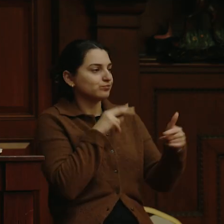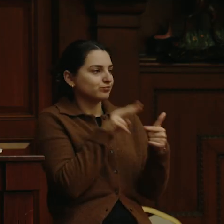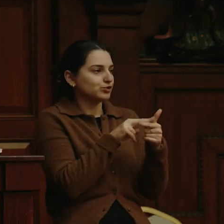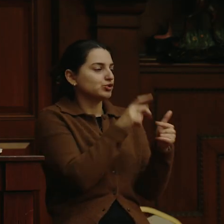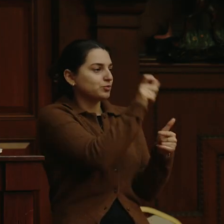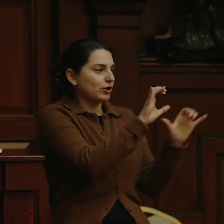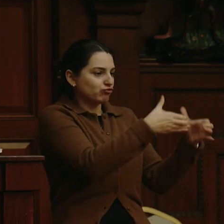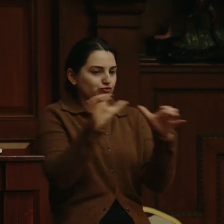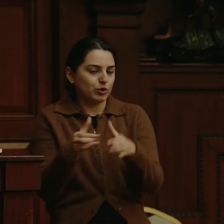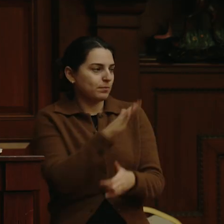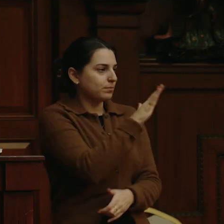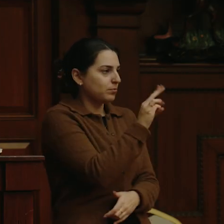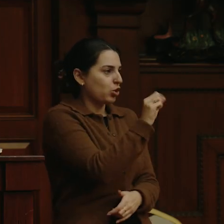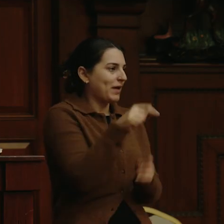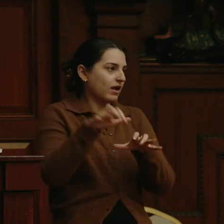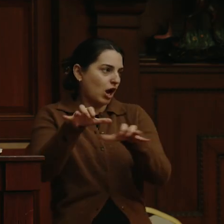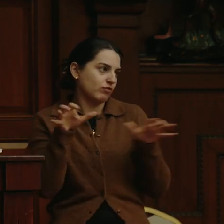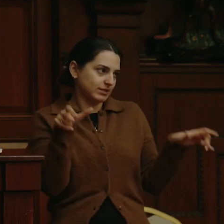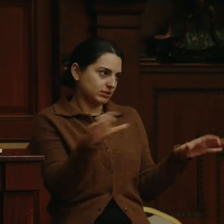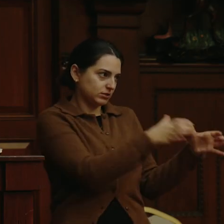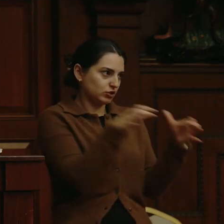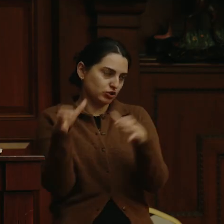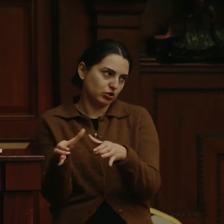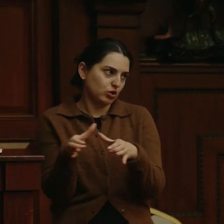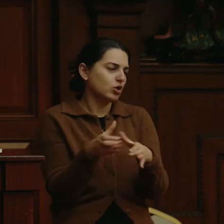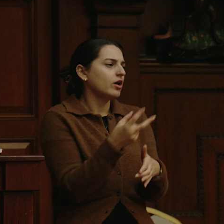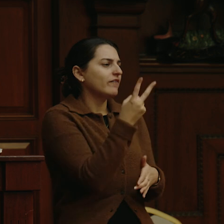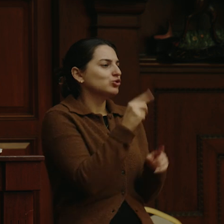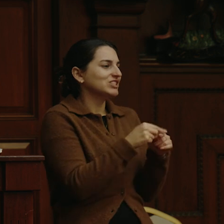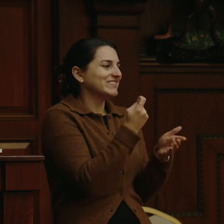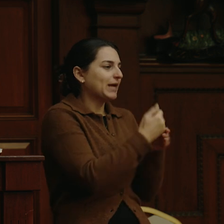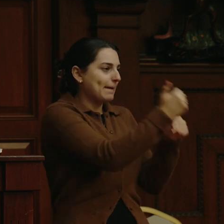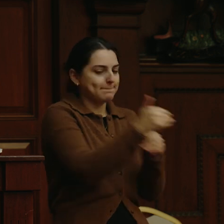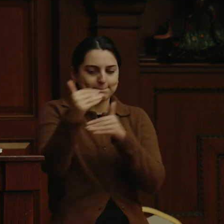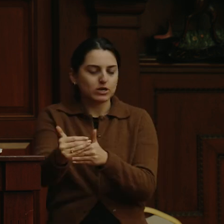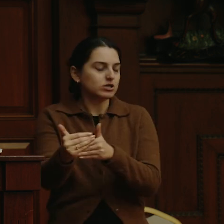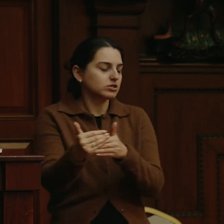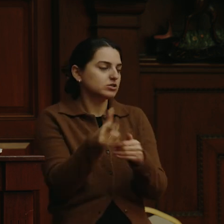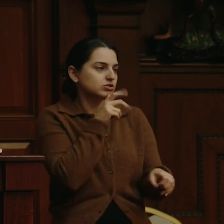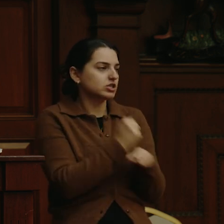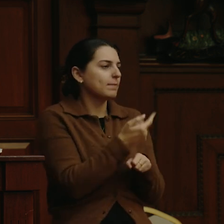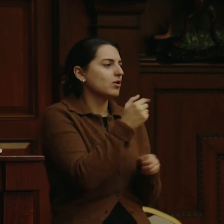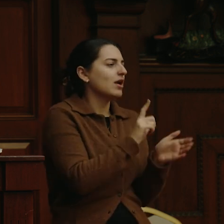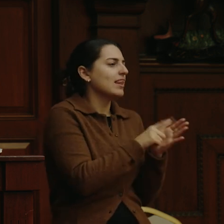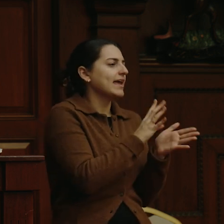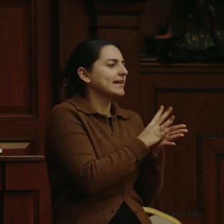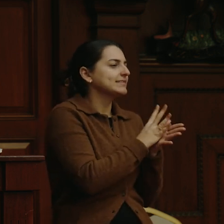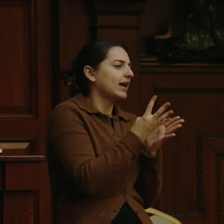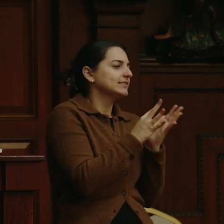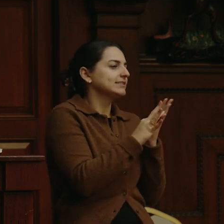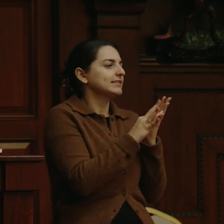patient groups, lupus and rheumatoid arthritis, and we have two time periods. We have from the late 1990s